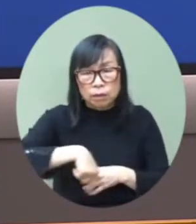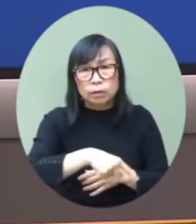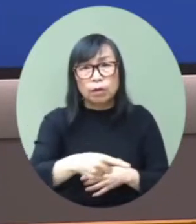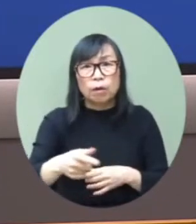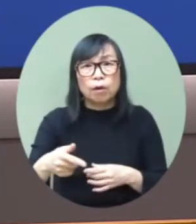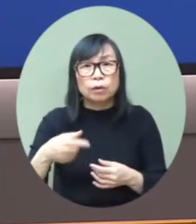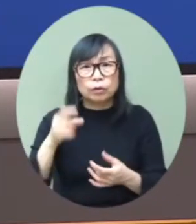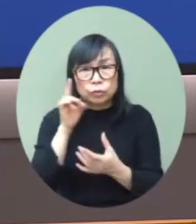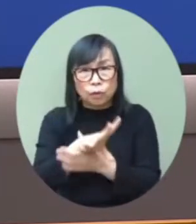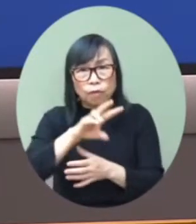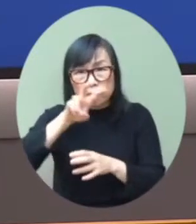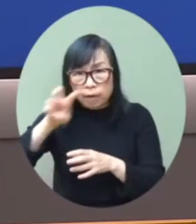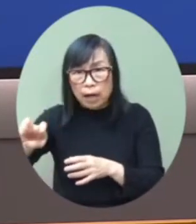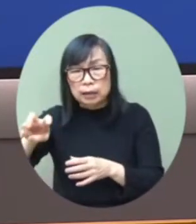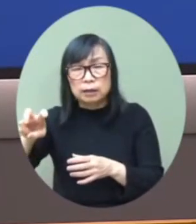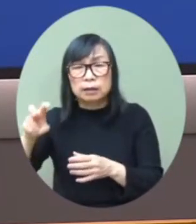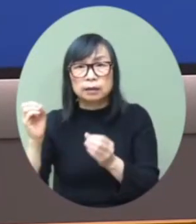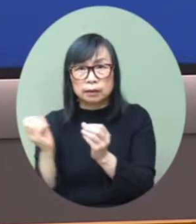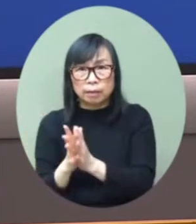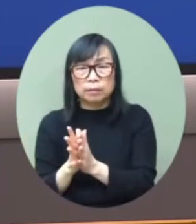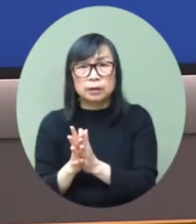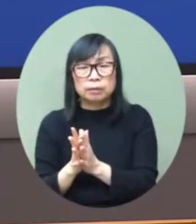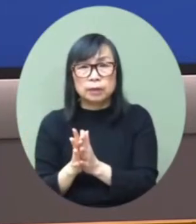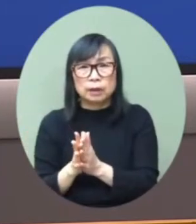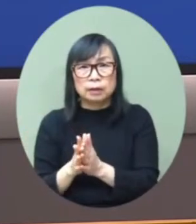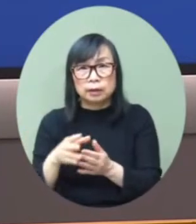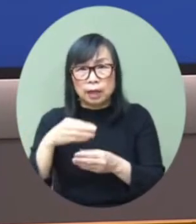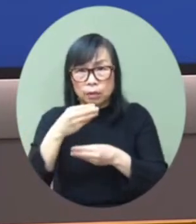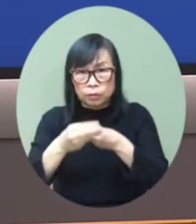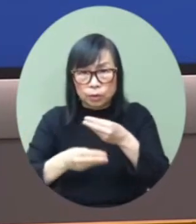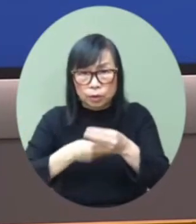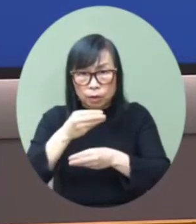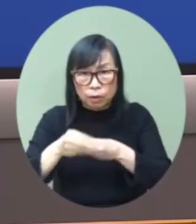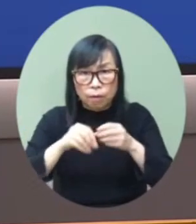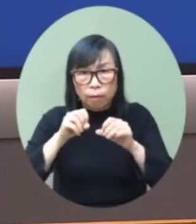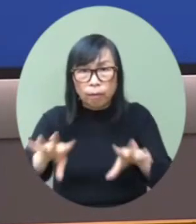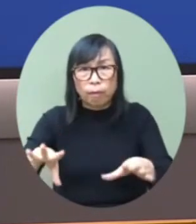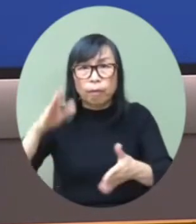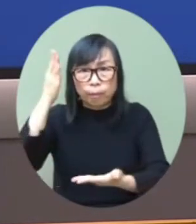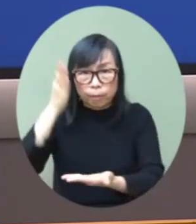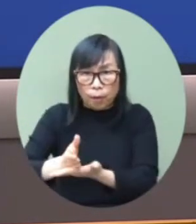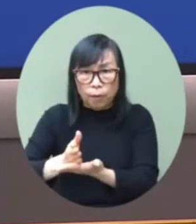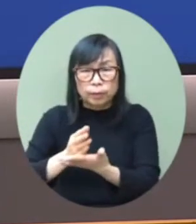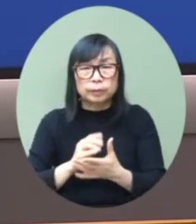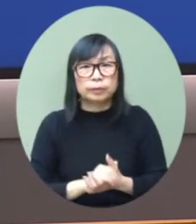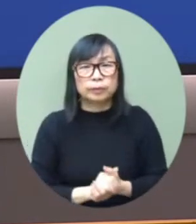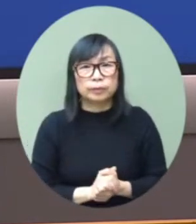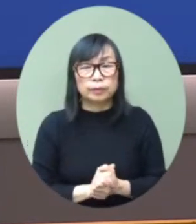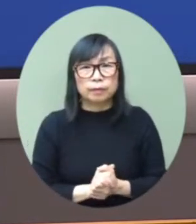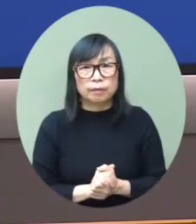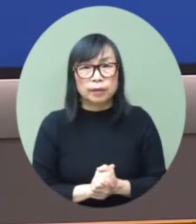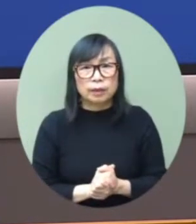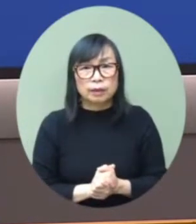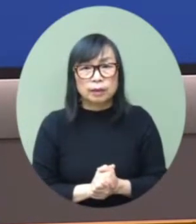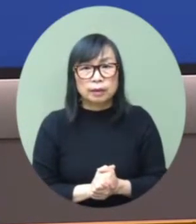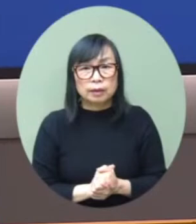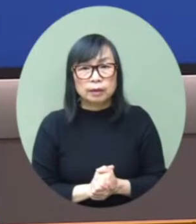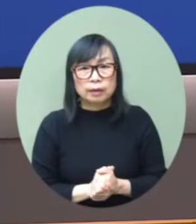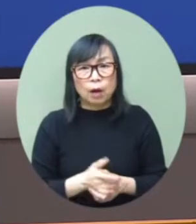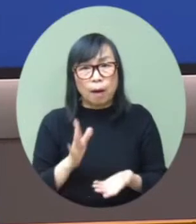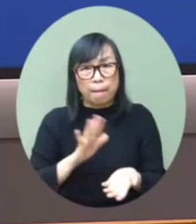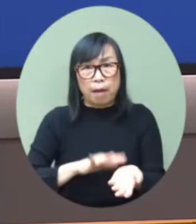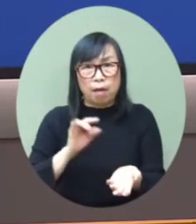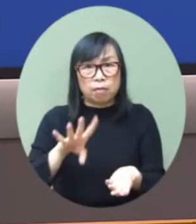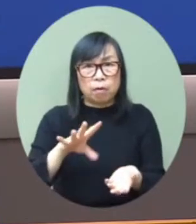our testing capacity so that we can achieve early identification to cut the transmission chain in our